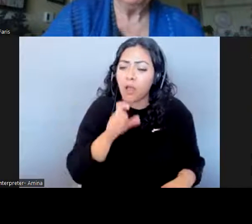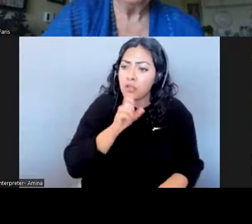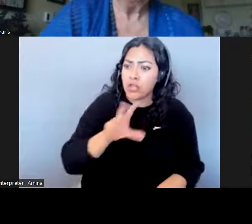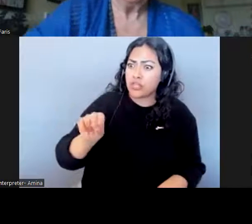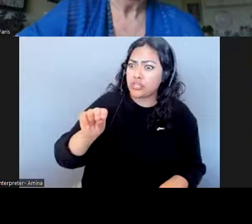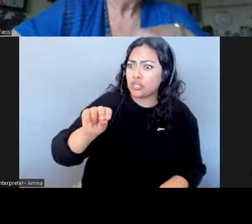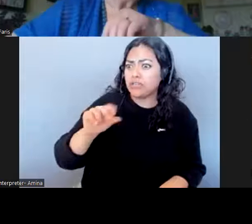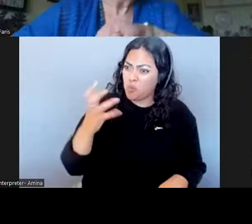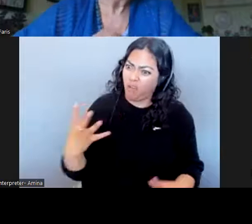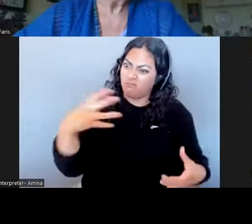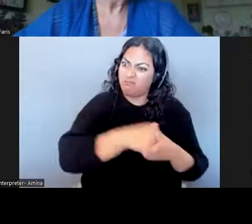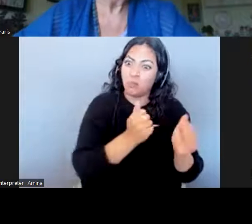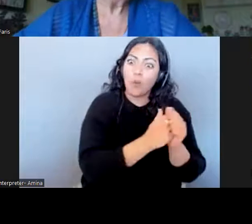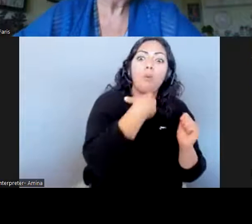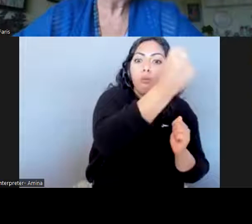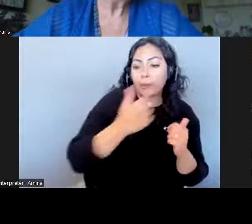be open-minded.